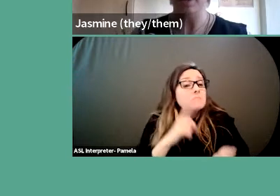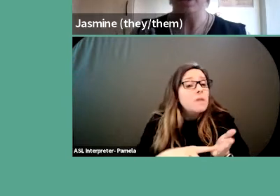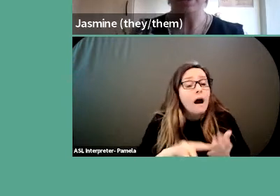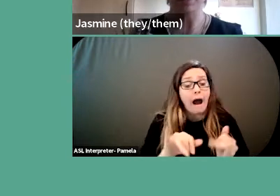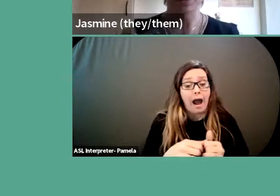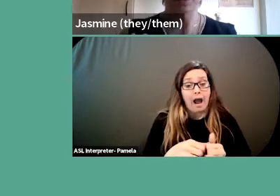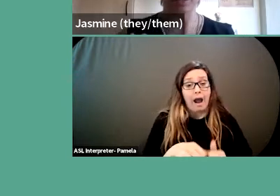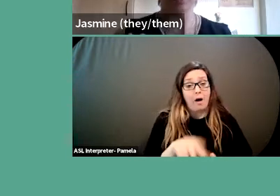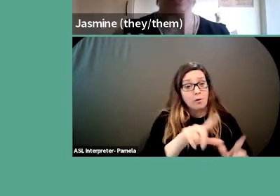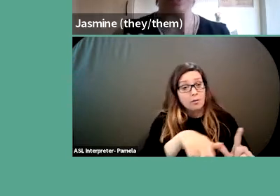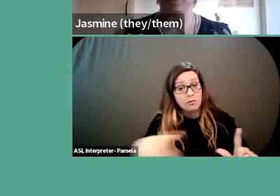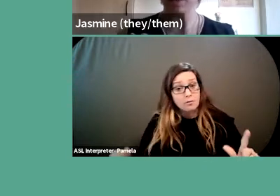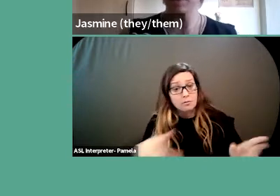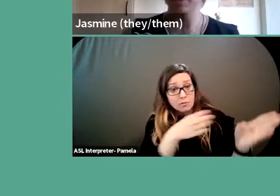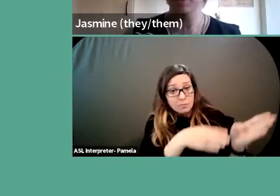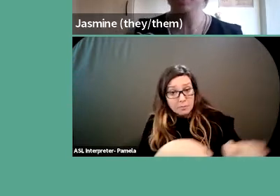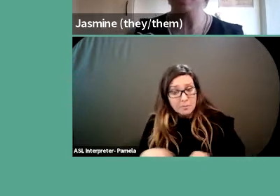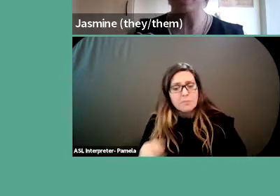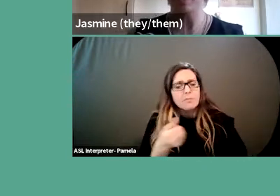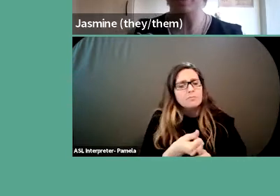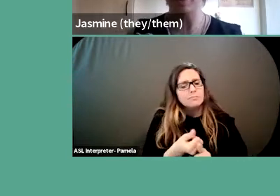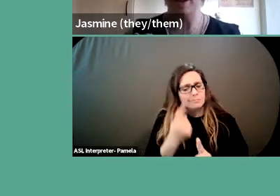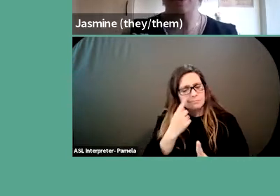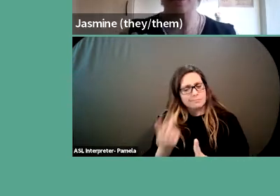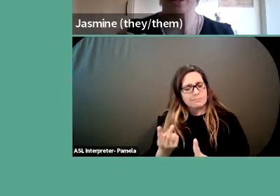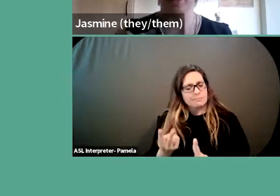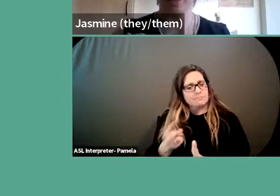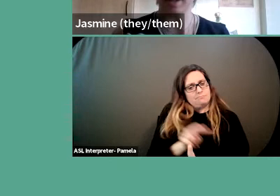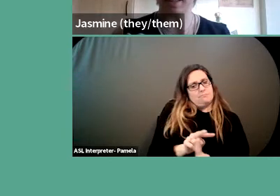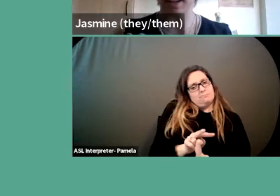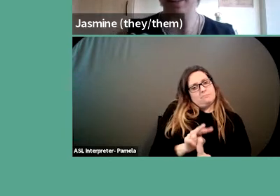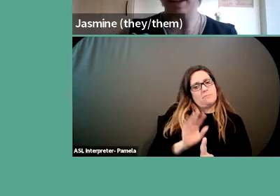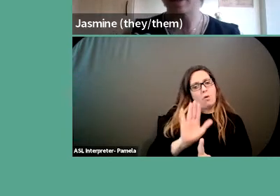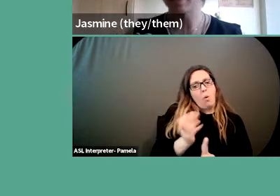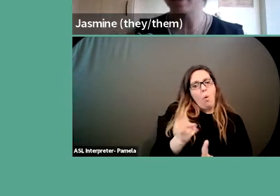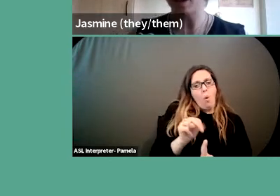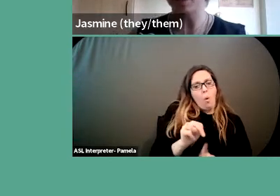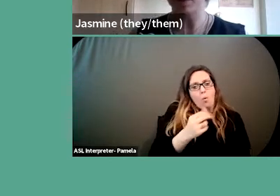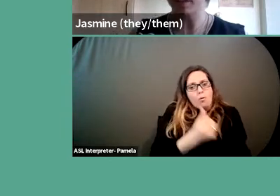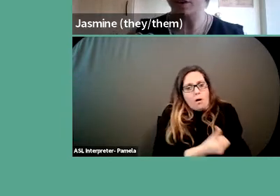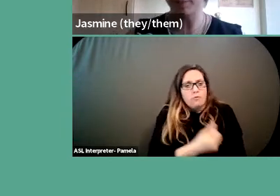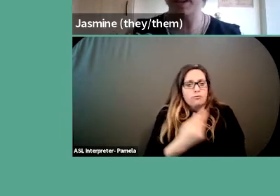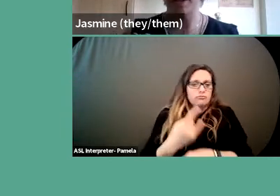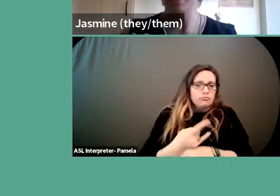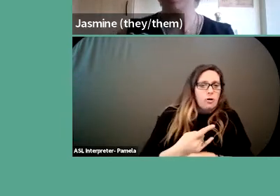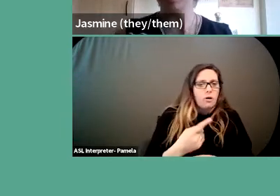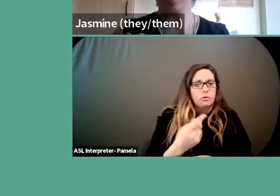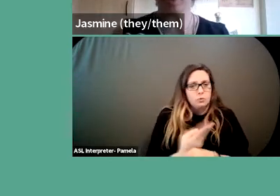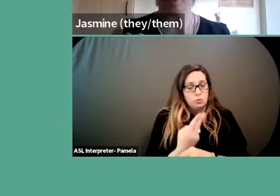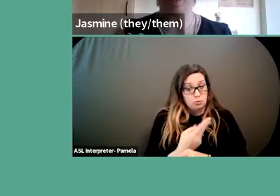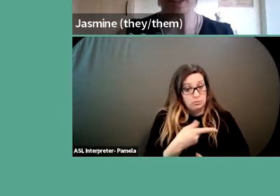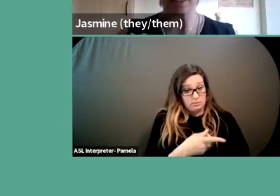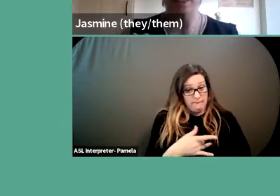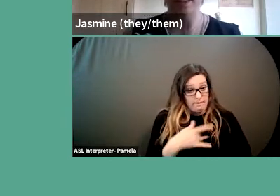individuals perceive their own substance use, and see how they think that helps with their coping